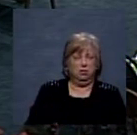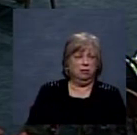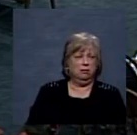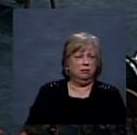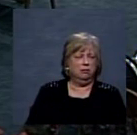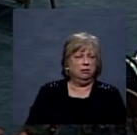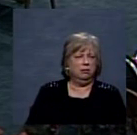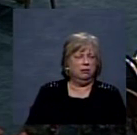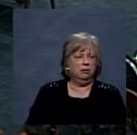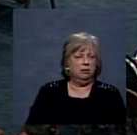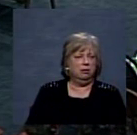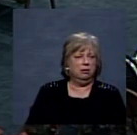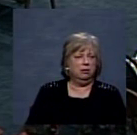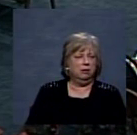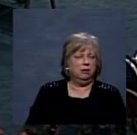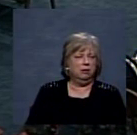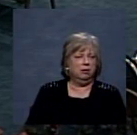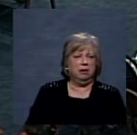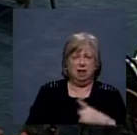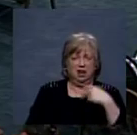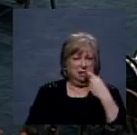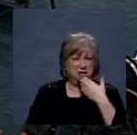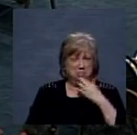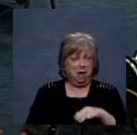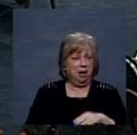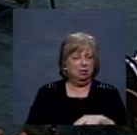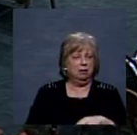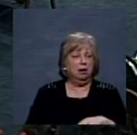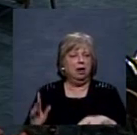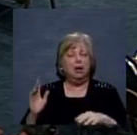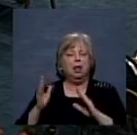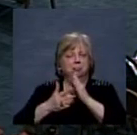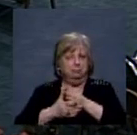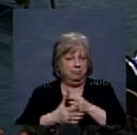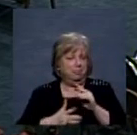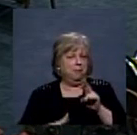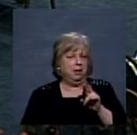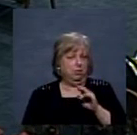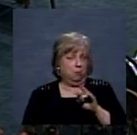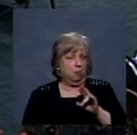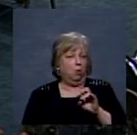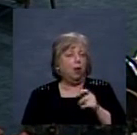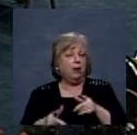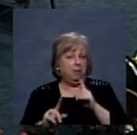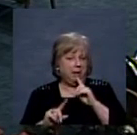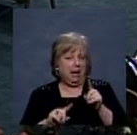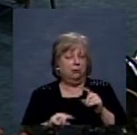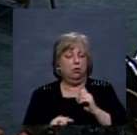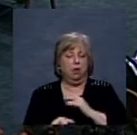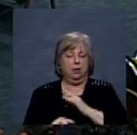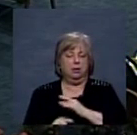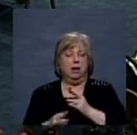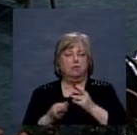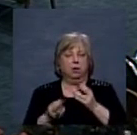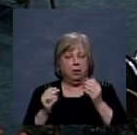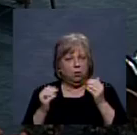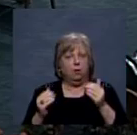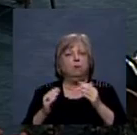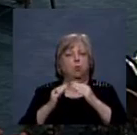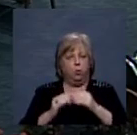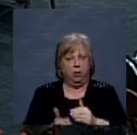Moore? It looks bad. Director Hendricks, let me just answer. The staff is recommending moving forward